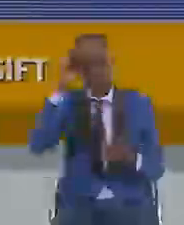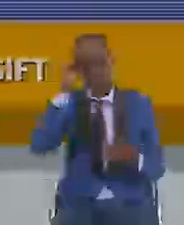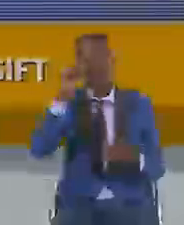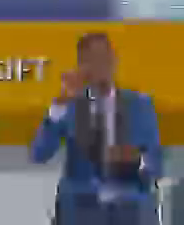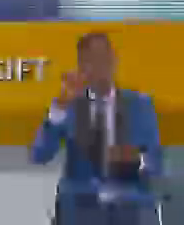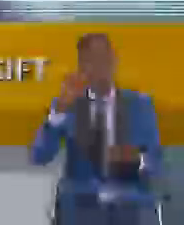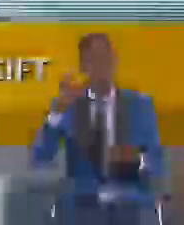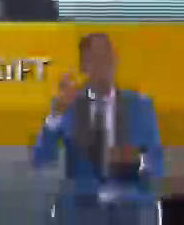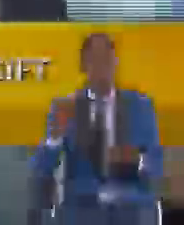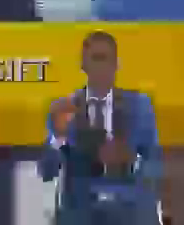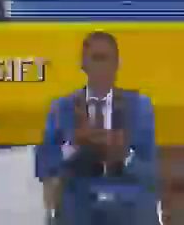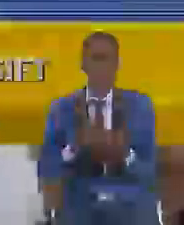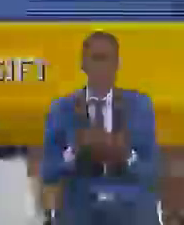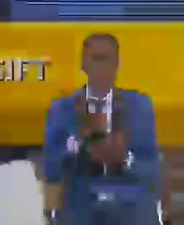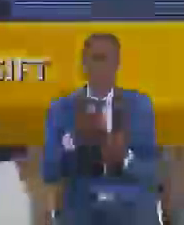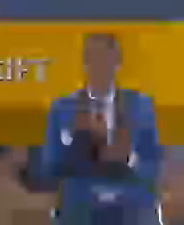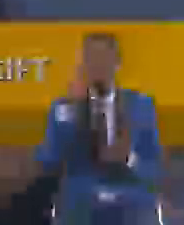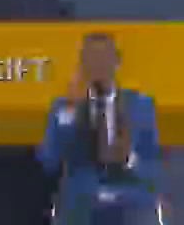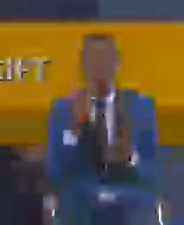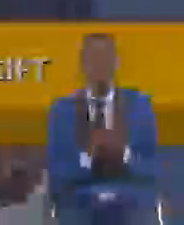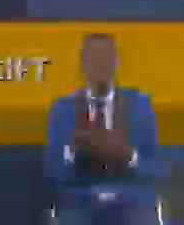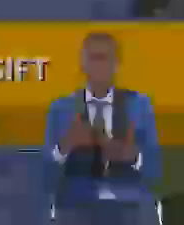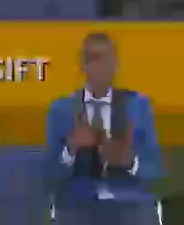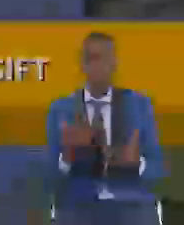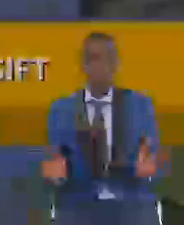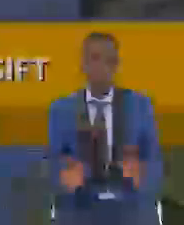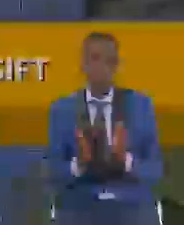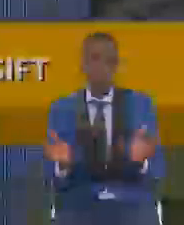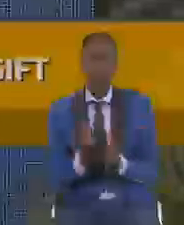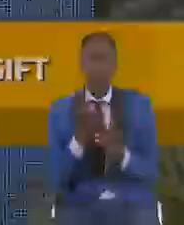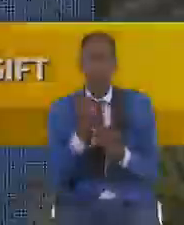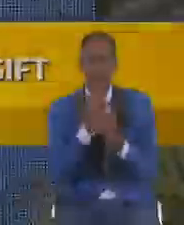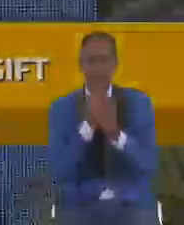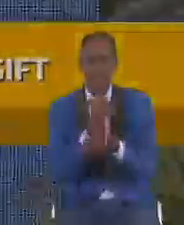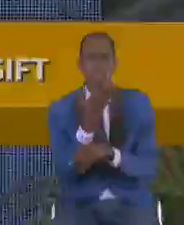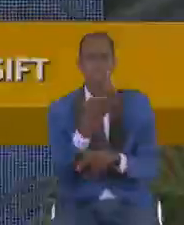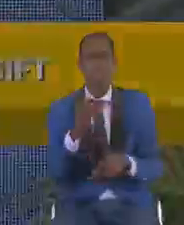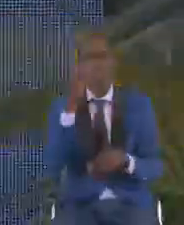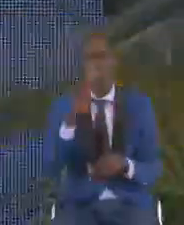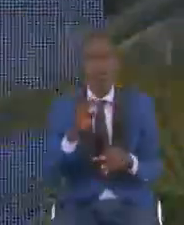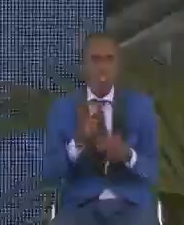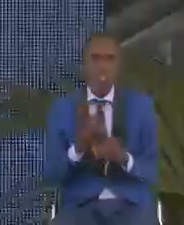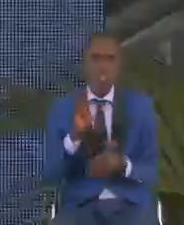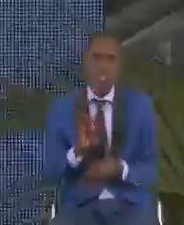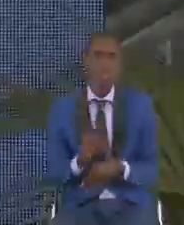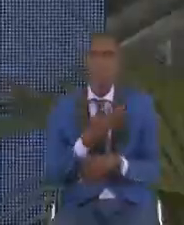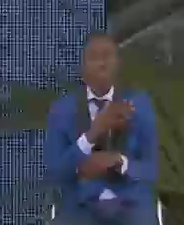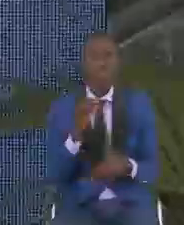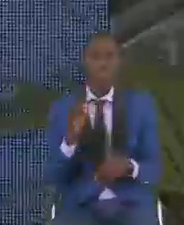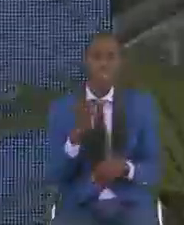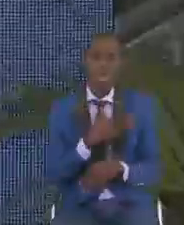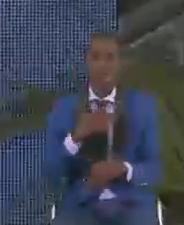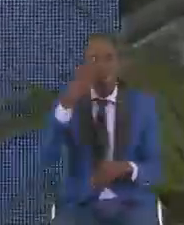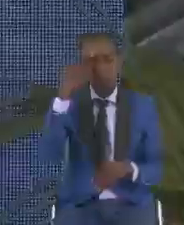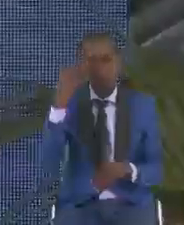talking about this man who has stirred up the gift of God in him. And because of that,